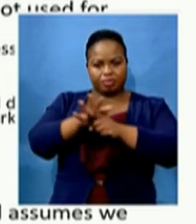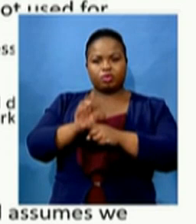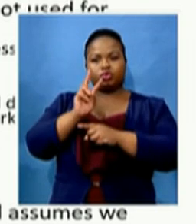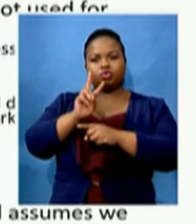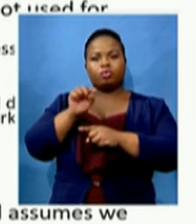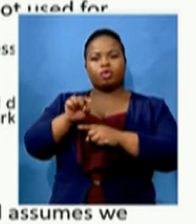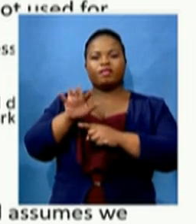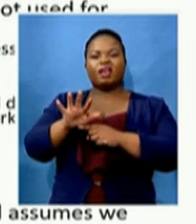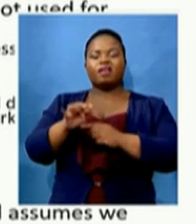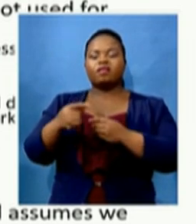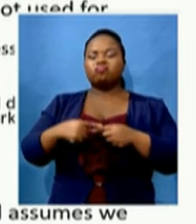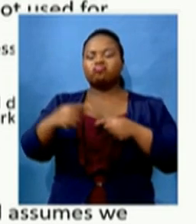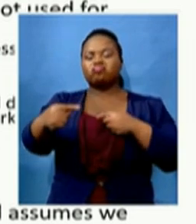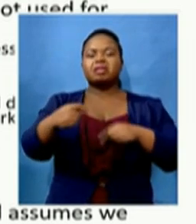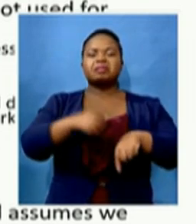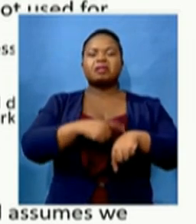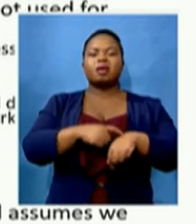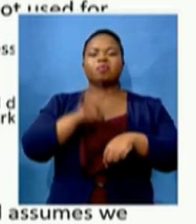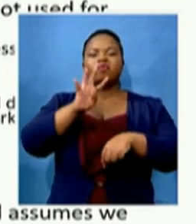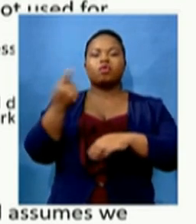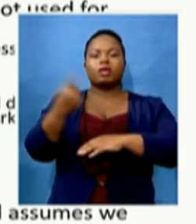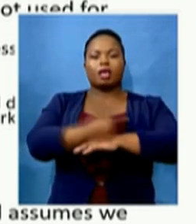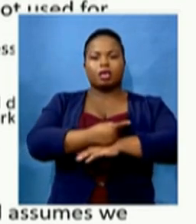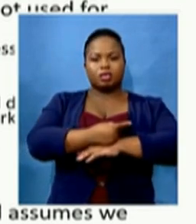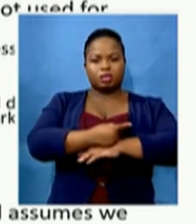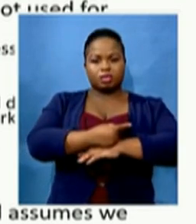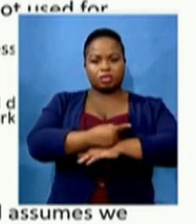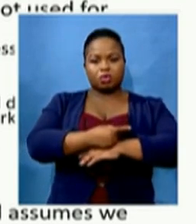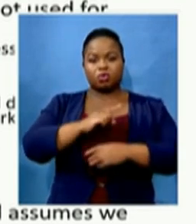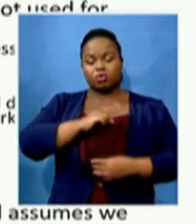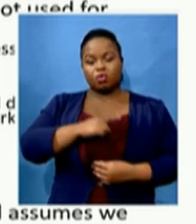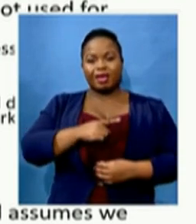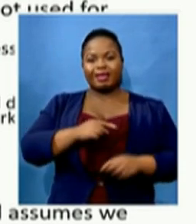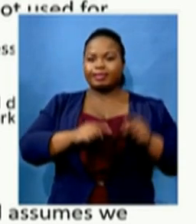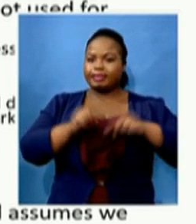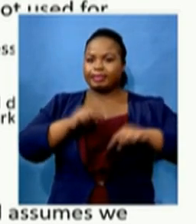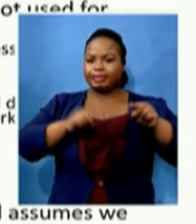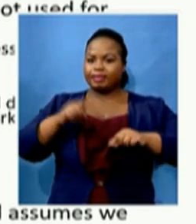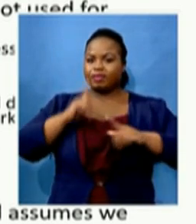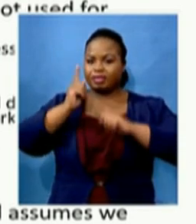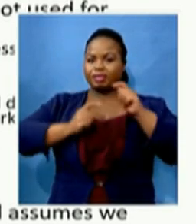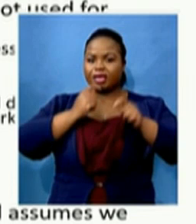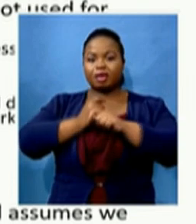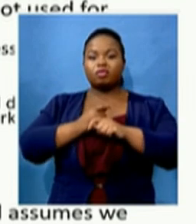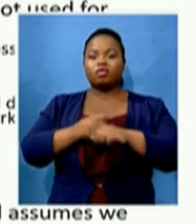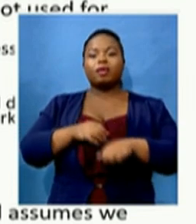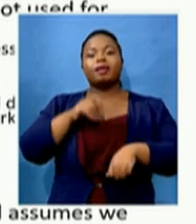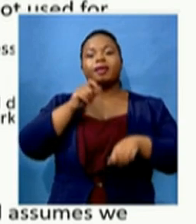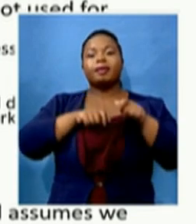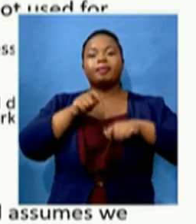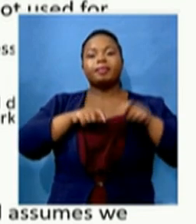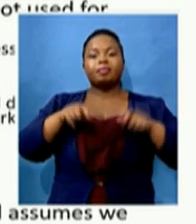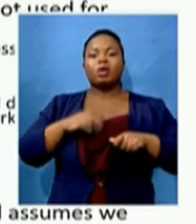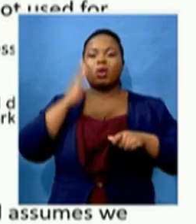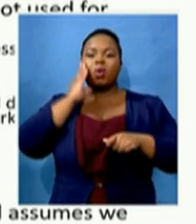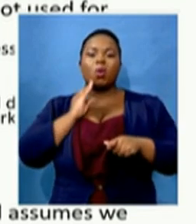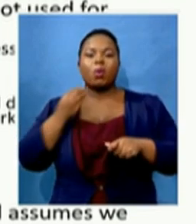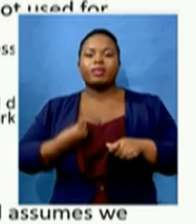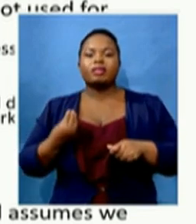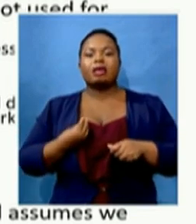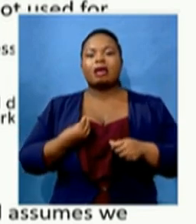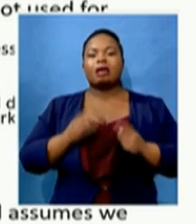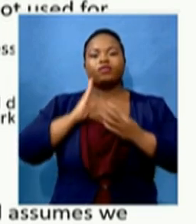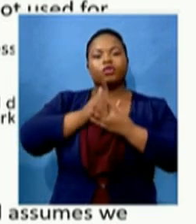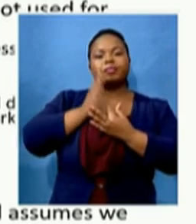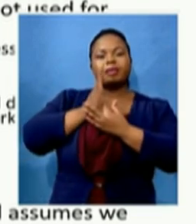of types of people and types of infection. It attempts to match interventions to disease trajectory.